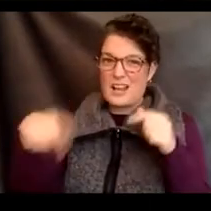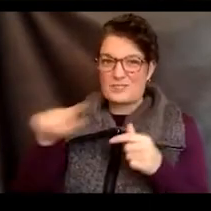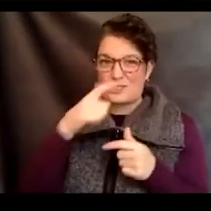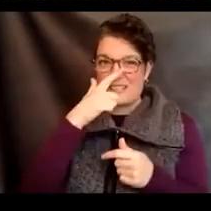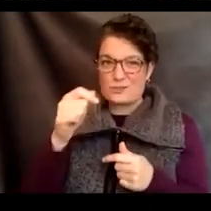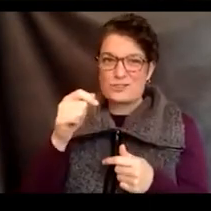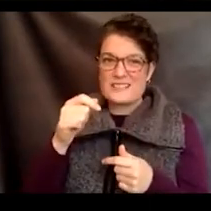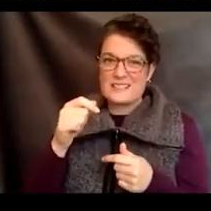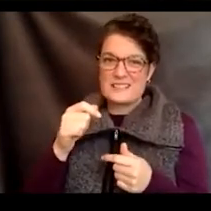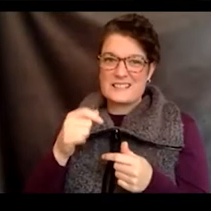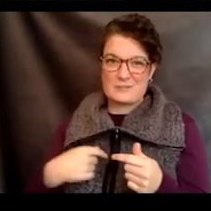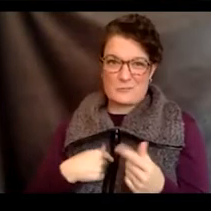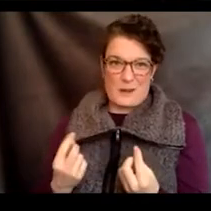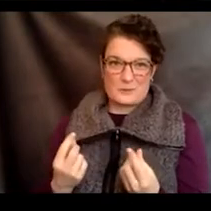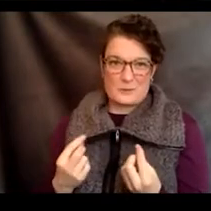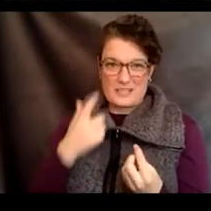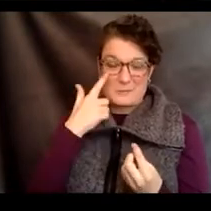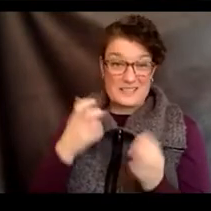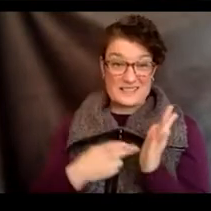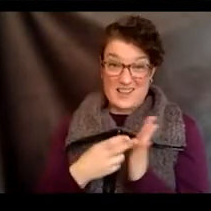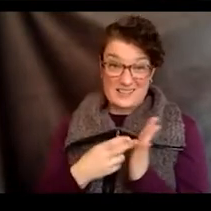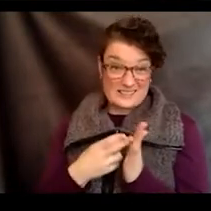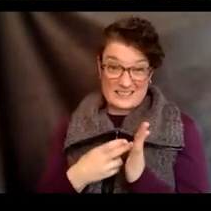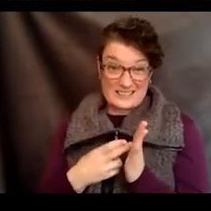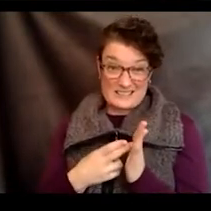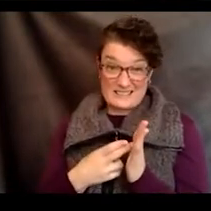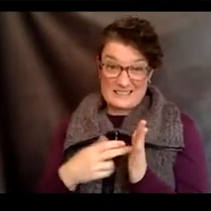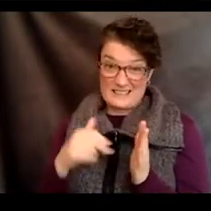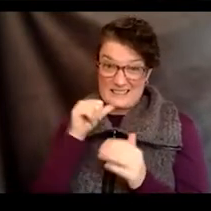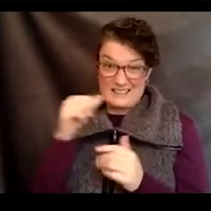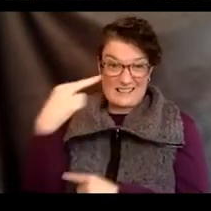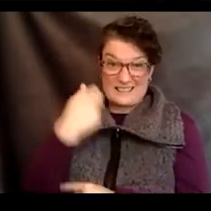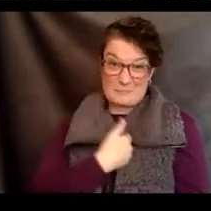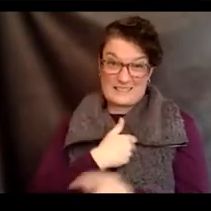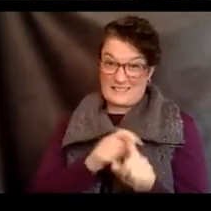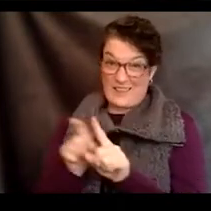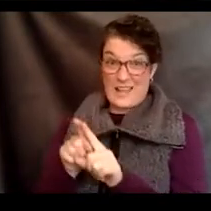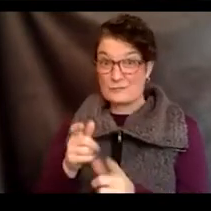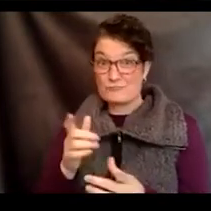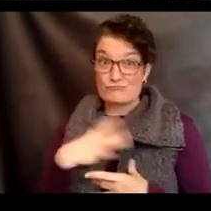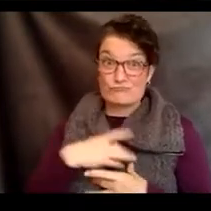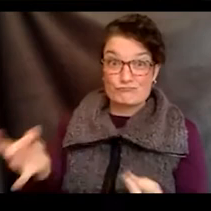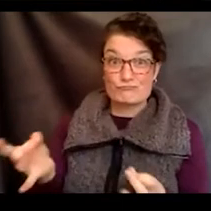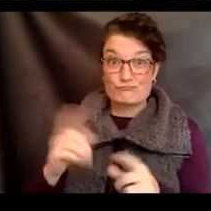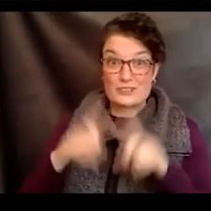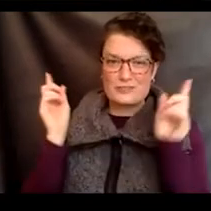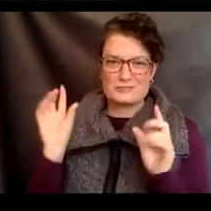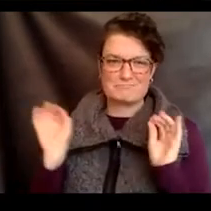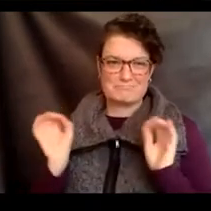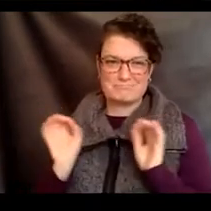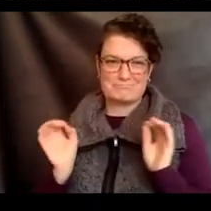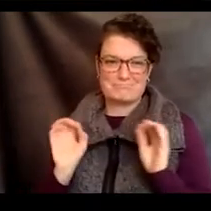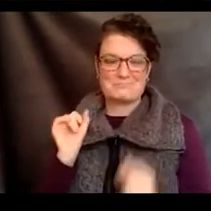in, like, what I was doing, because, like, quite honestly, like, I didn't see myself as too interesting. And yeah, so I guess,